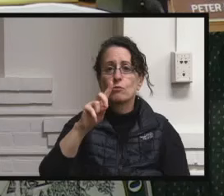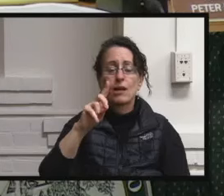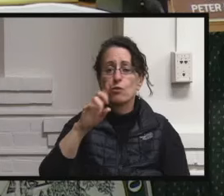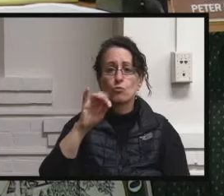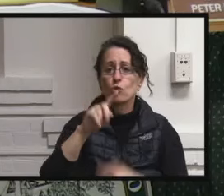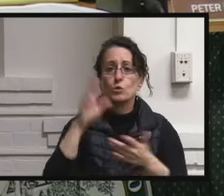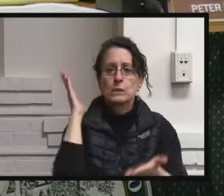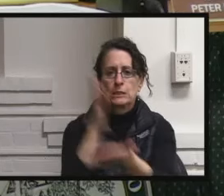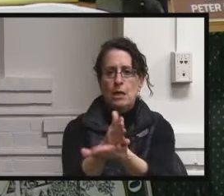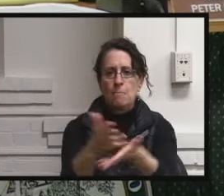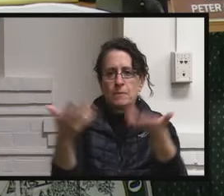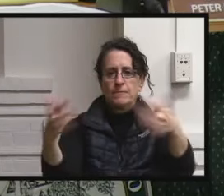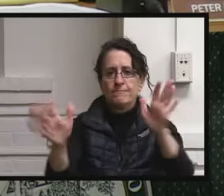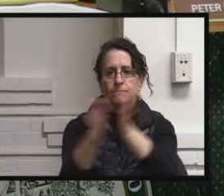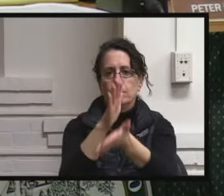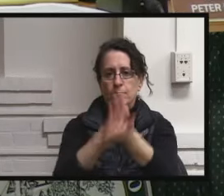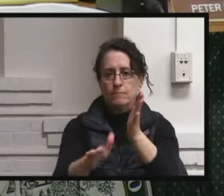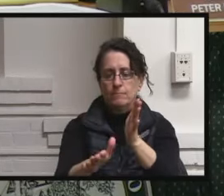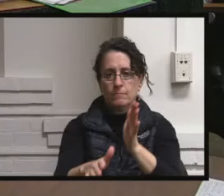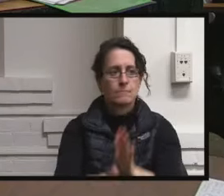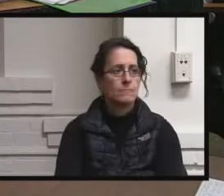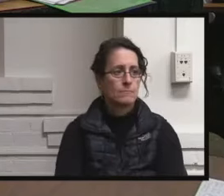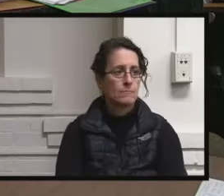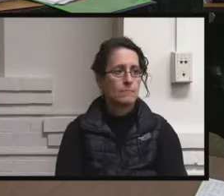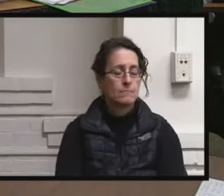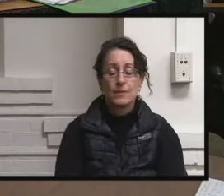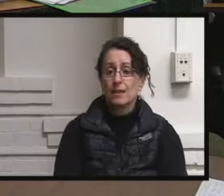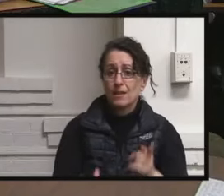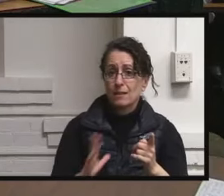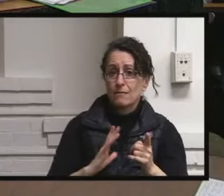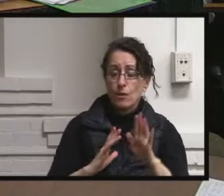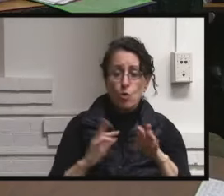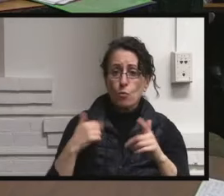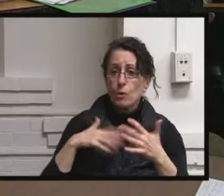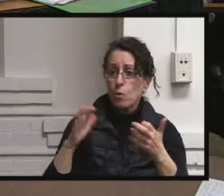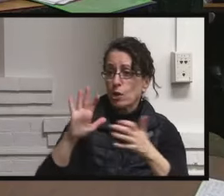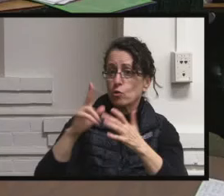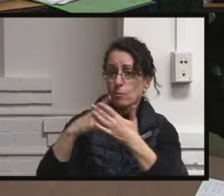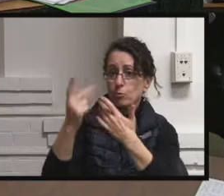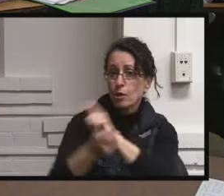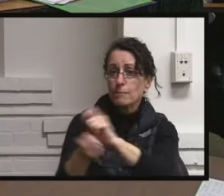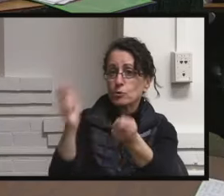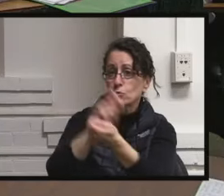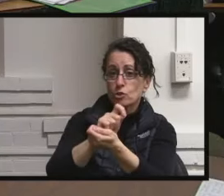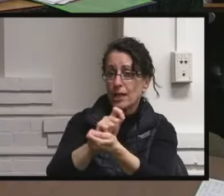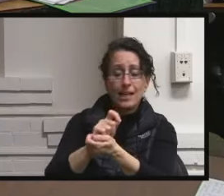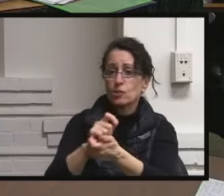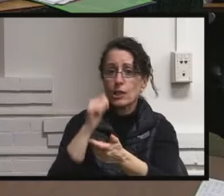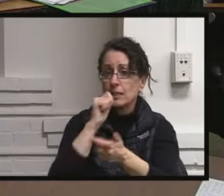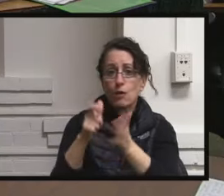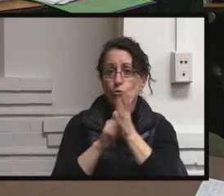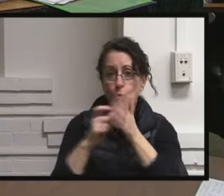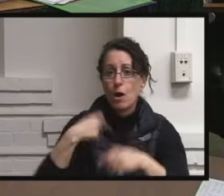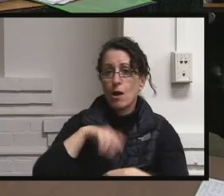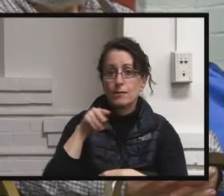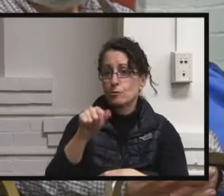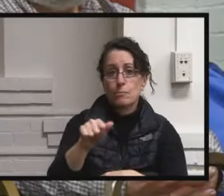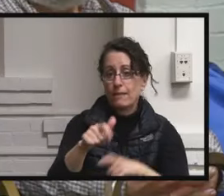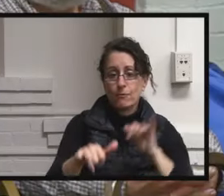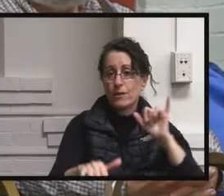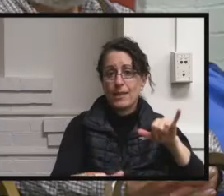we don't want to pay for them. That's fine. Unfortunately, and we want your program to change in order not to make us pay for them. I understand